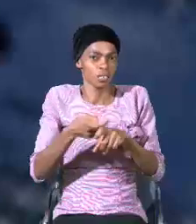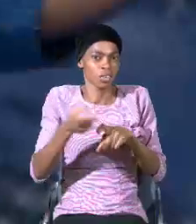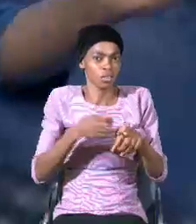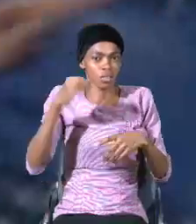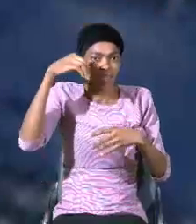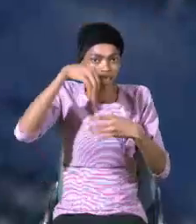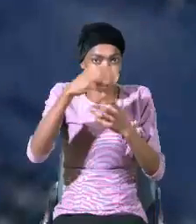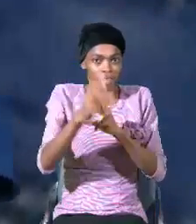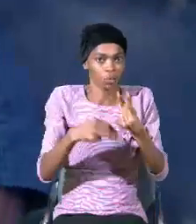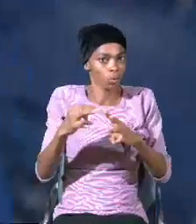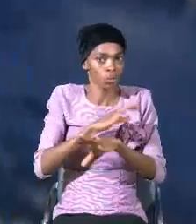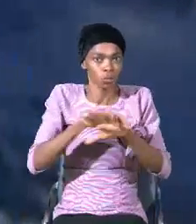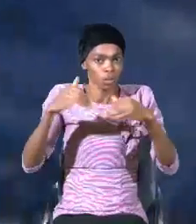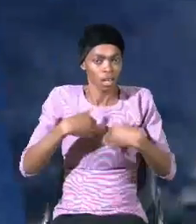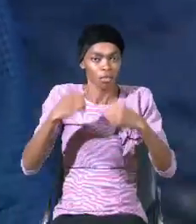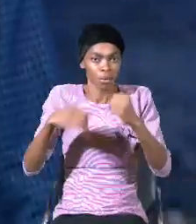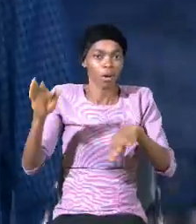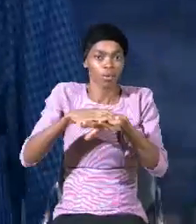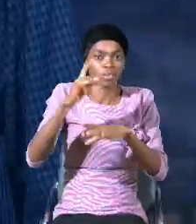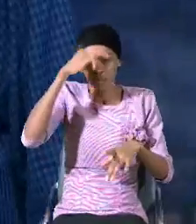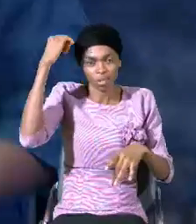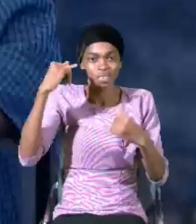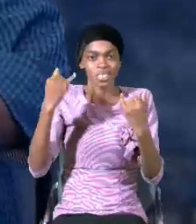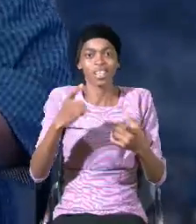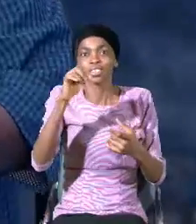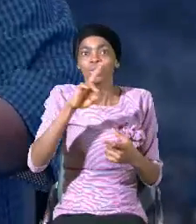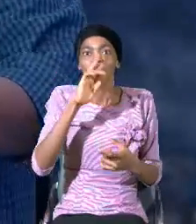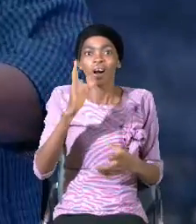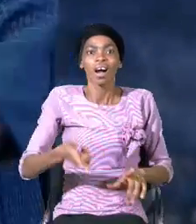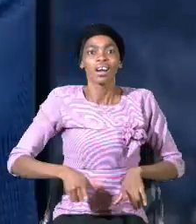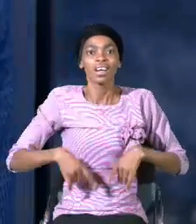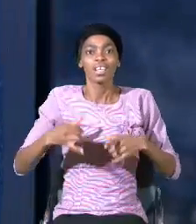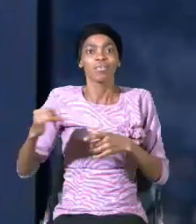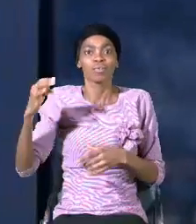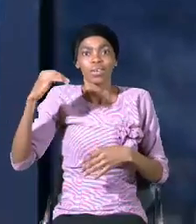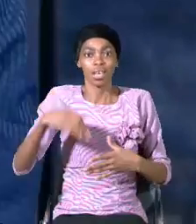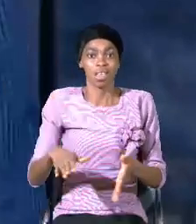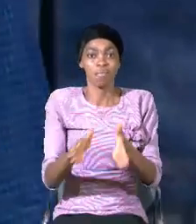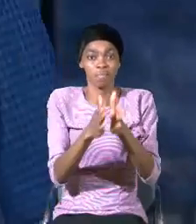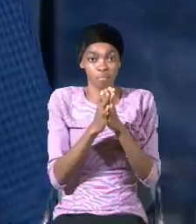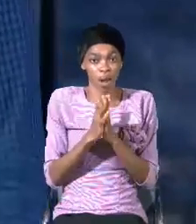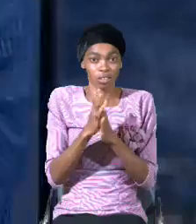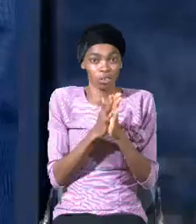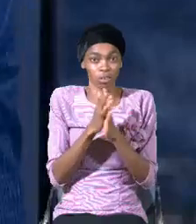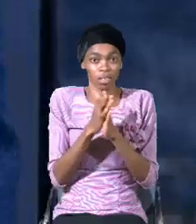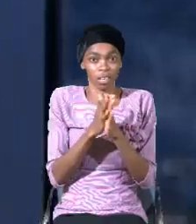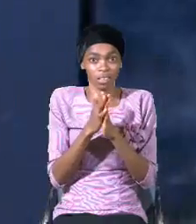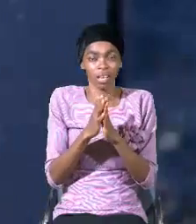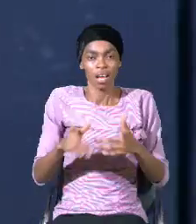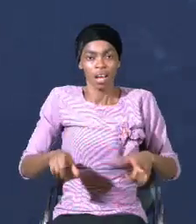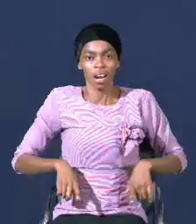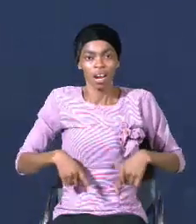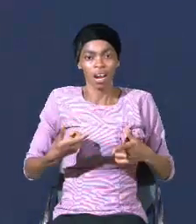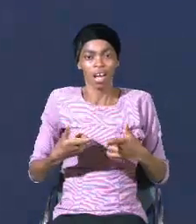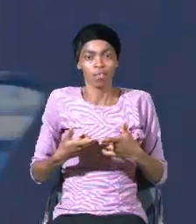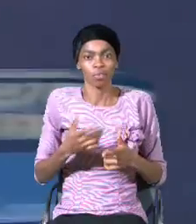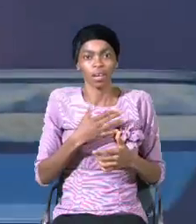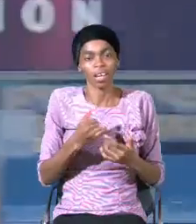any power on you, because now you are living a passion-dominated life, and then